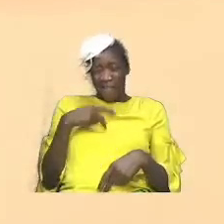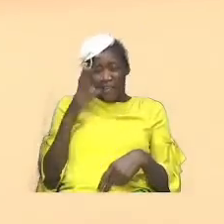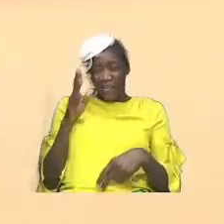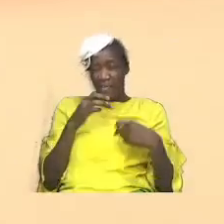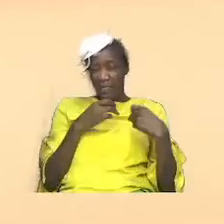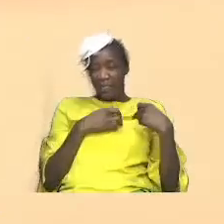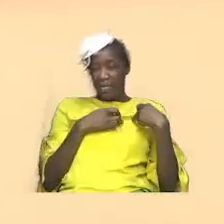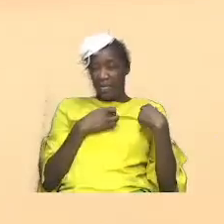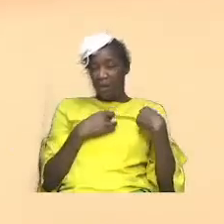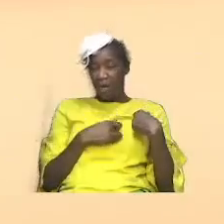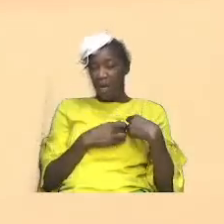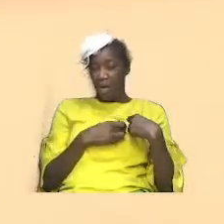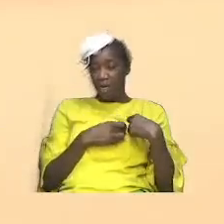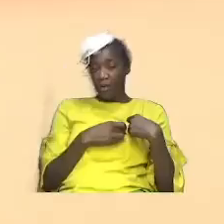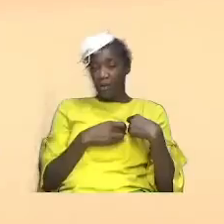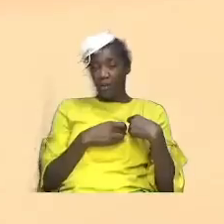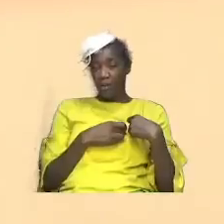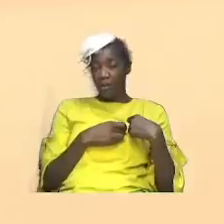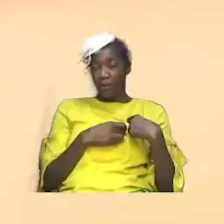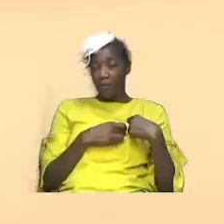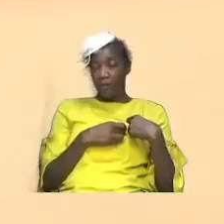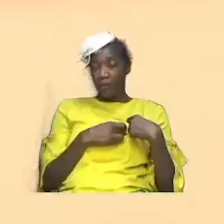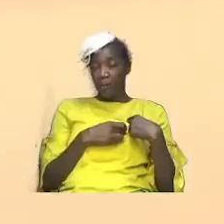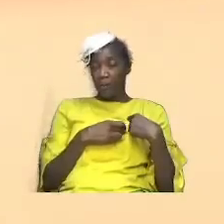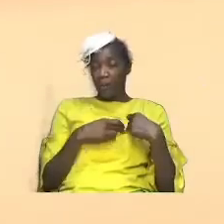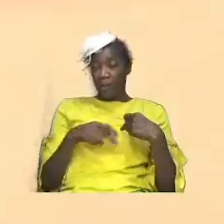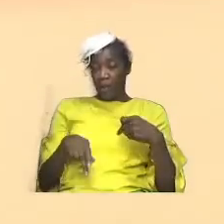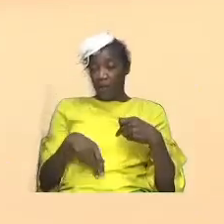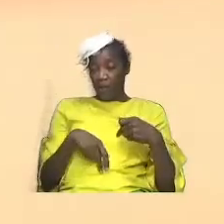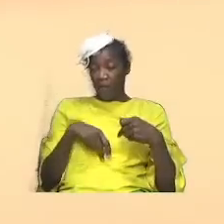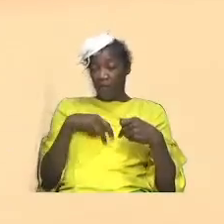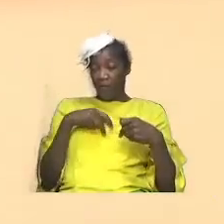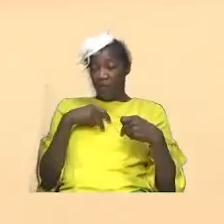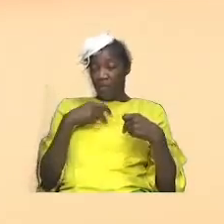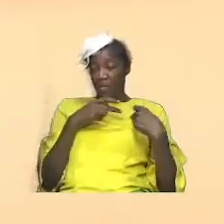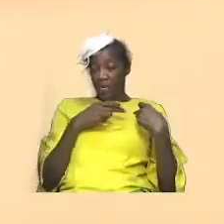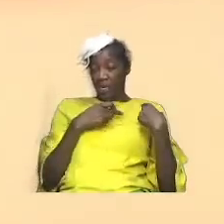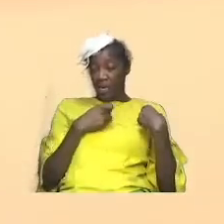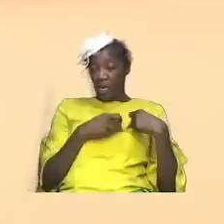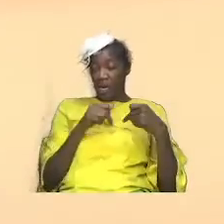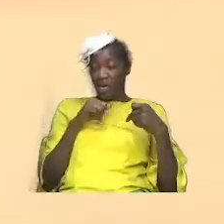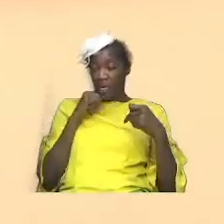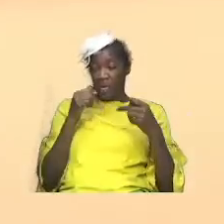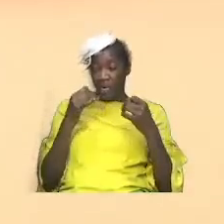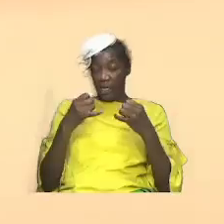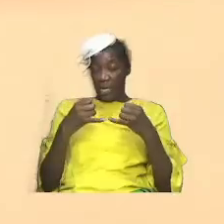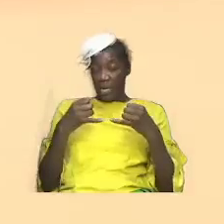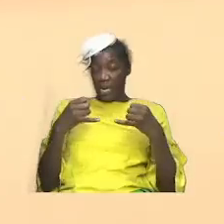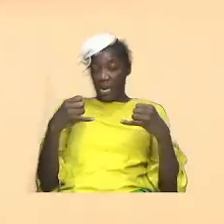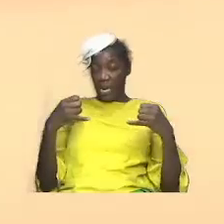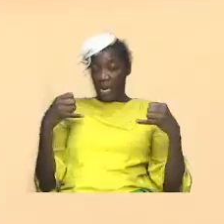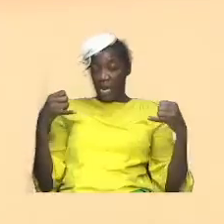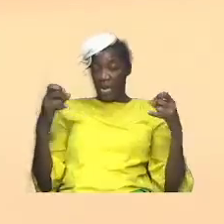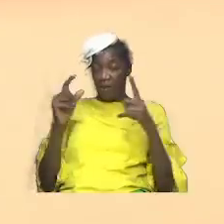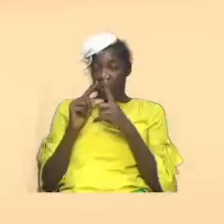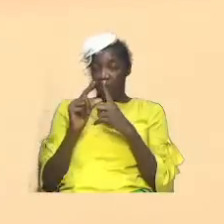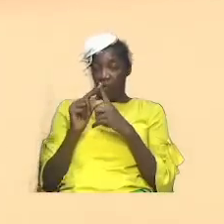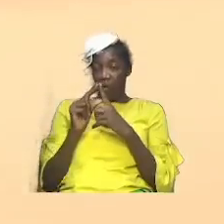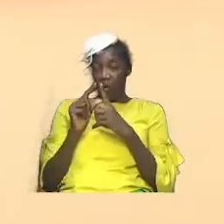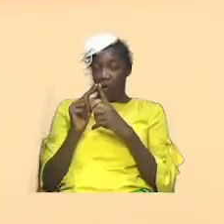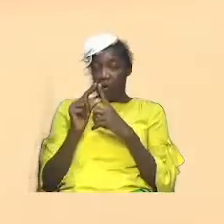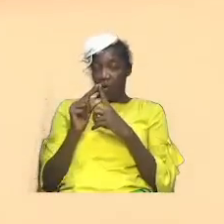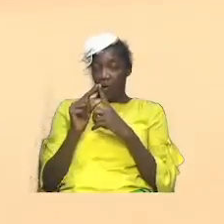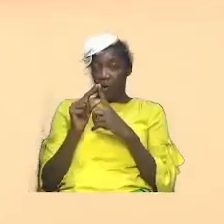And if your conviction is not in line with the word is the standard bearer.